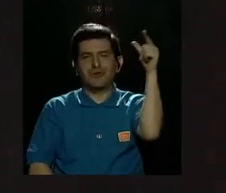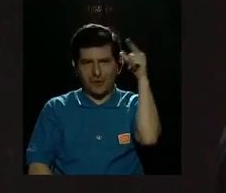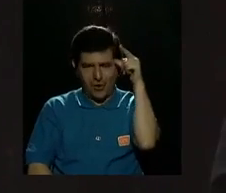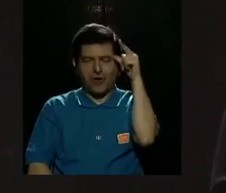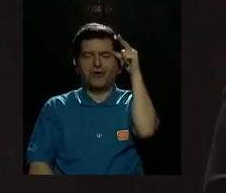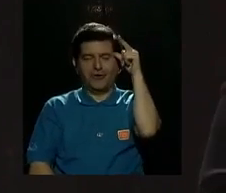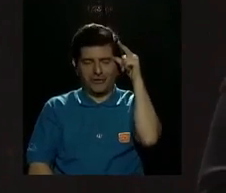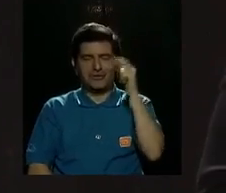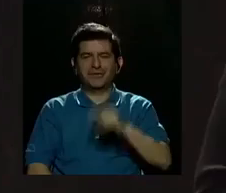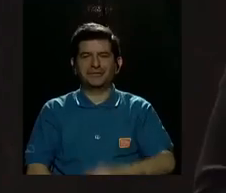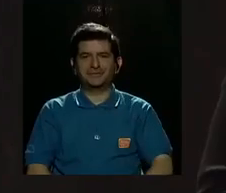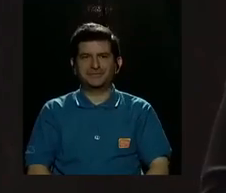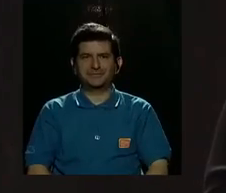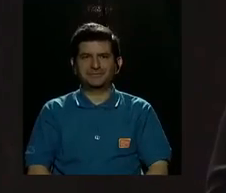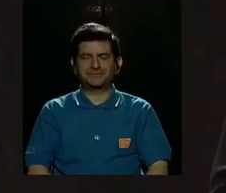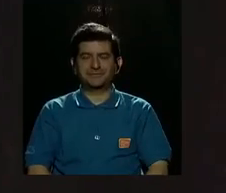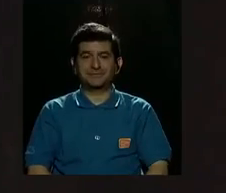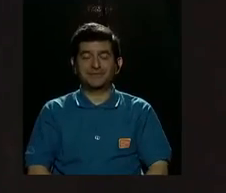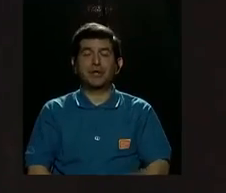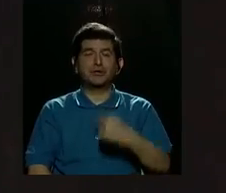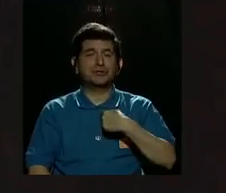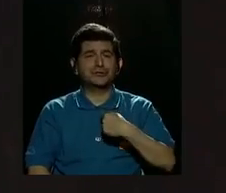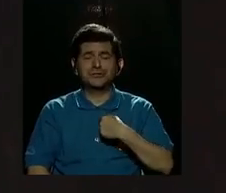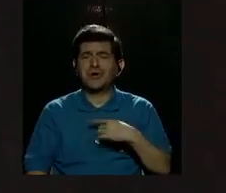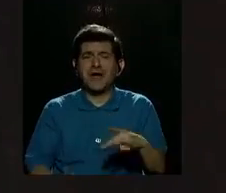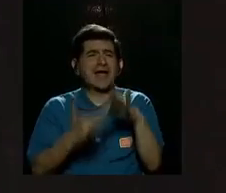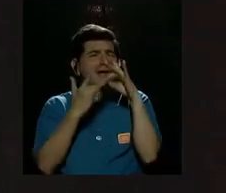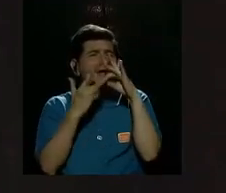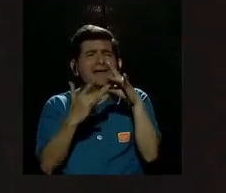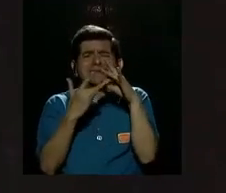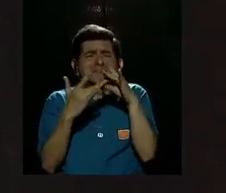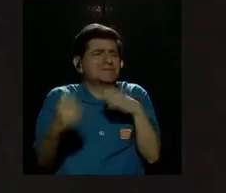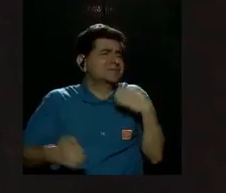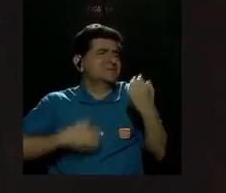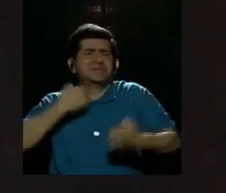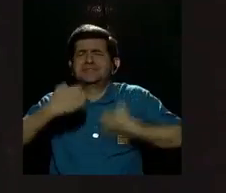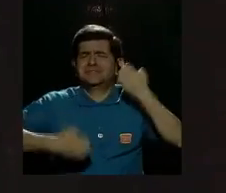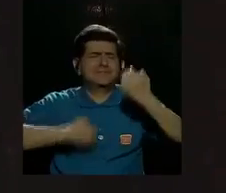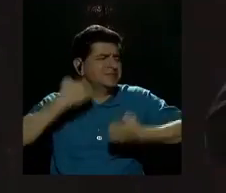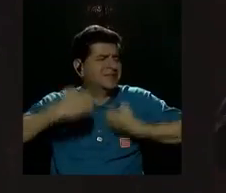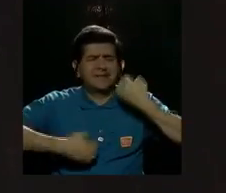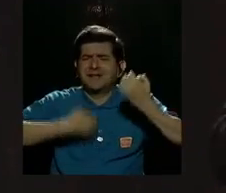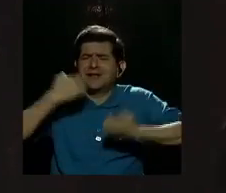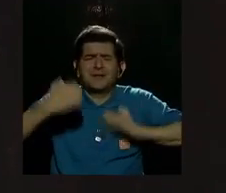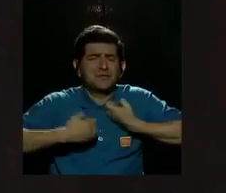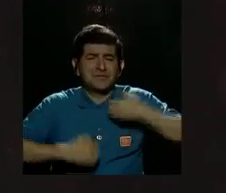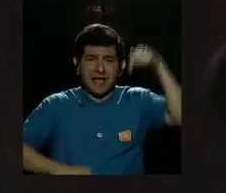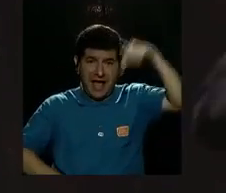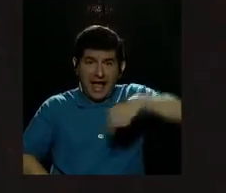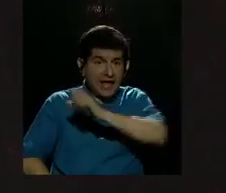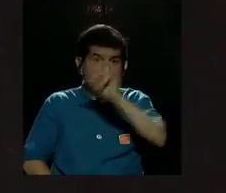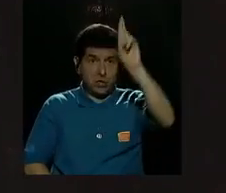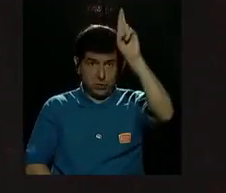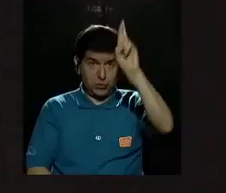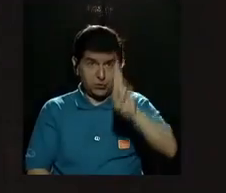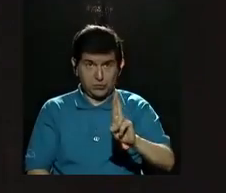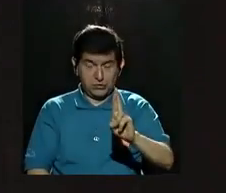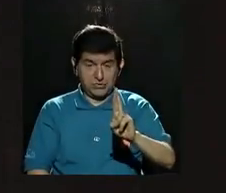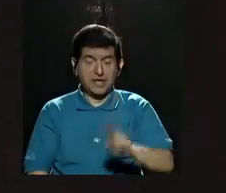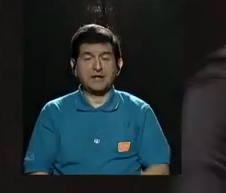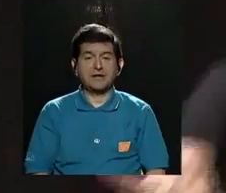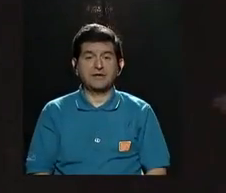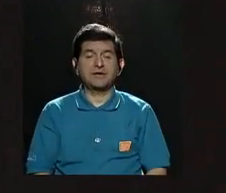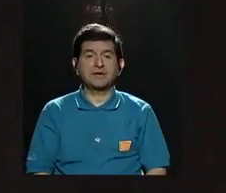And of course, I am especially excited that here in Costa Rica, you have elected